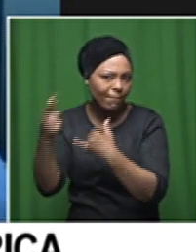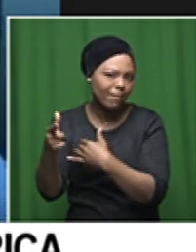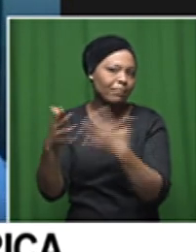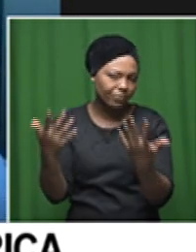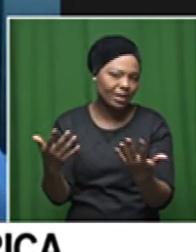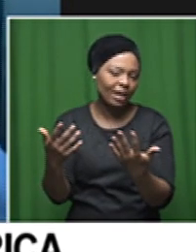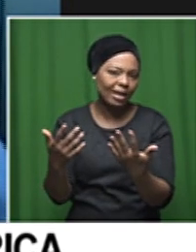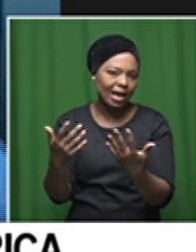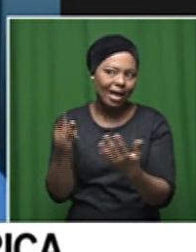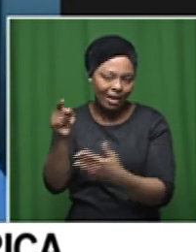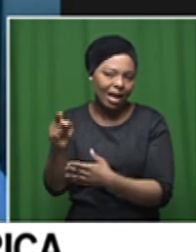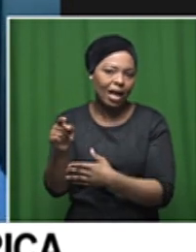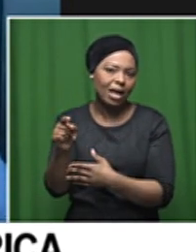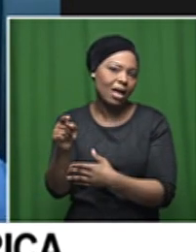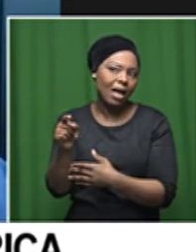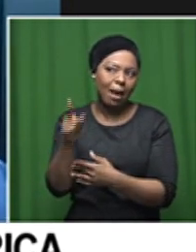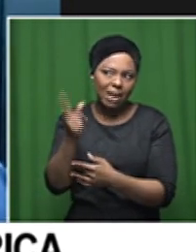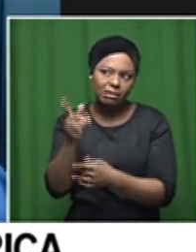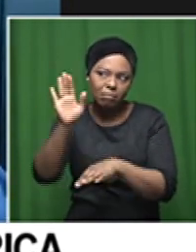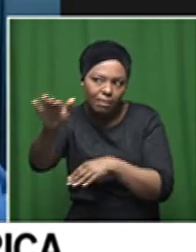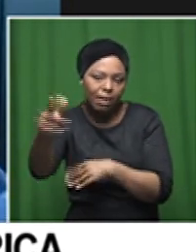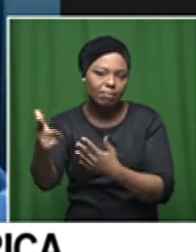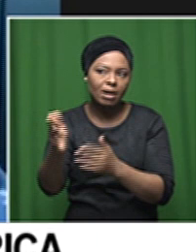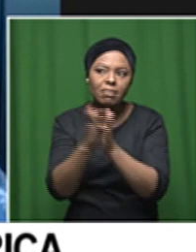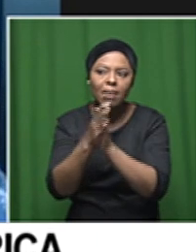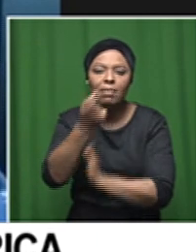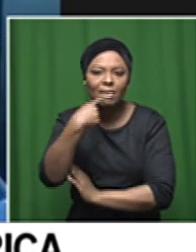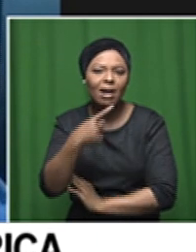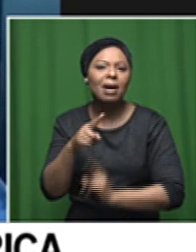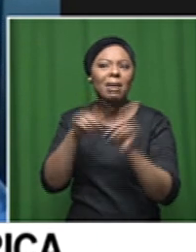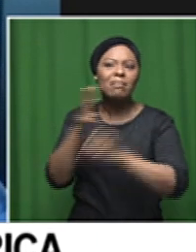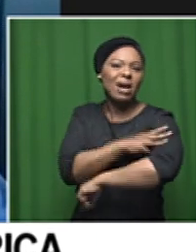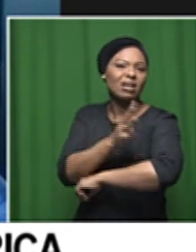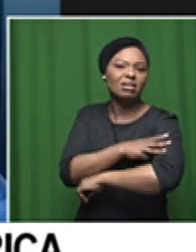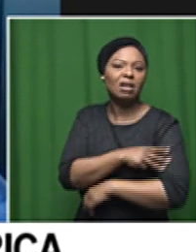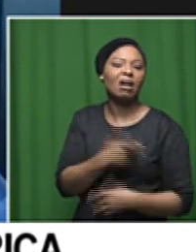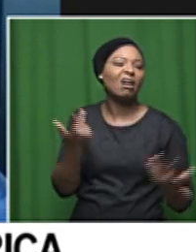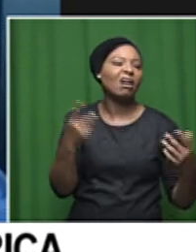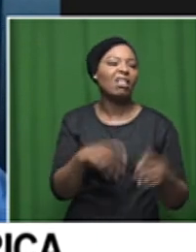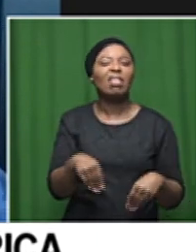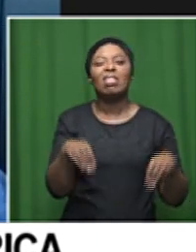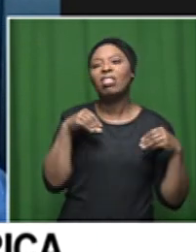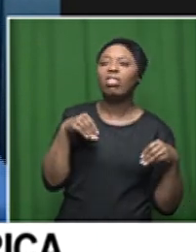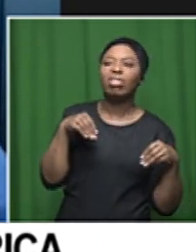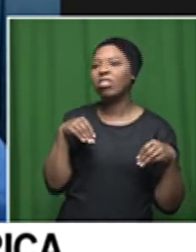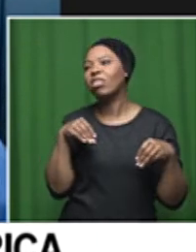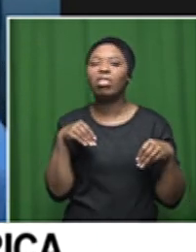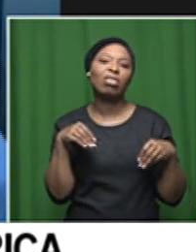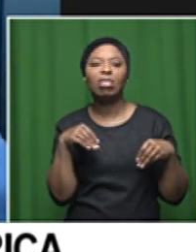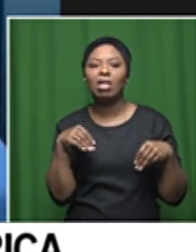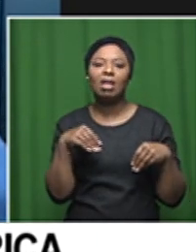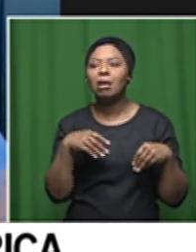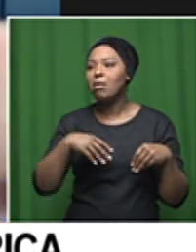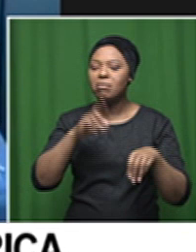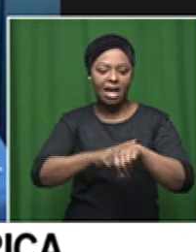medical store provincially. Manager just simply knocks off, not knowing and